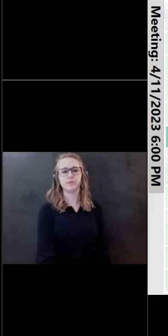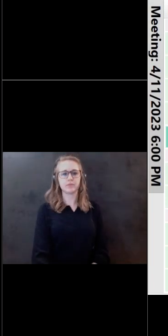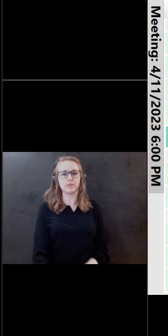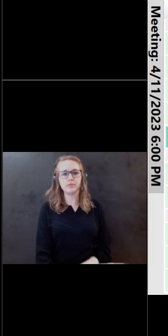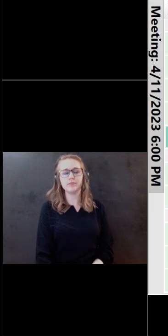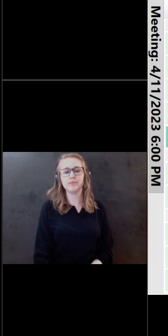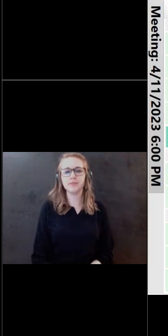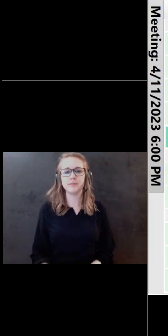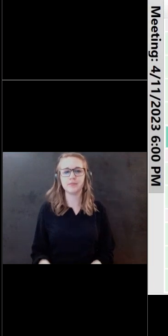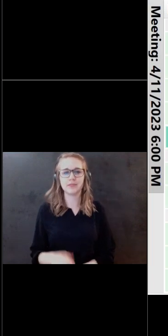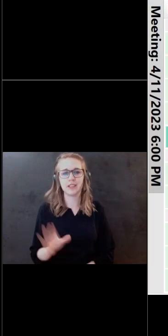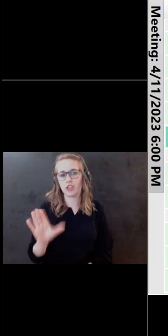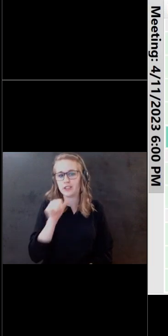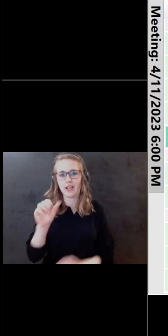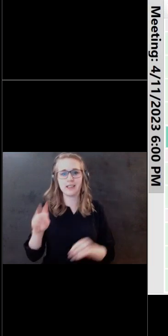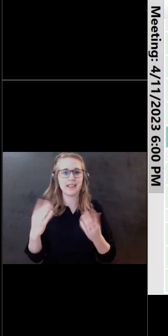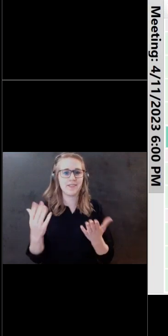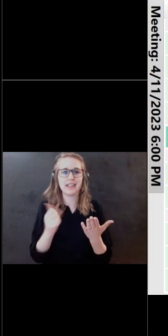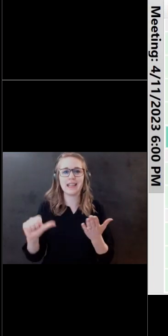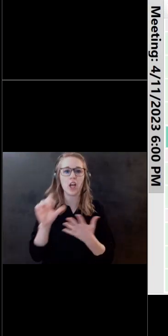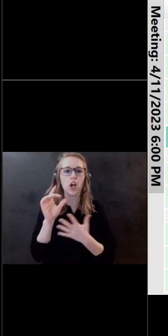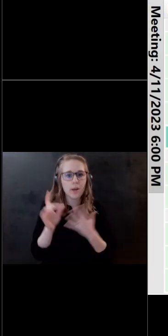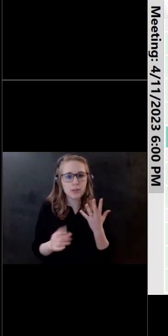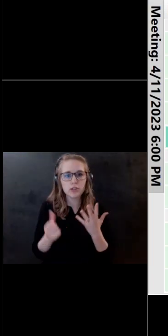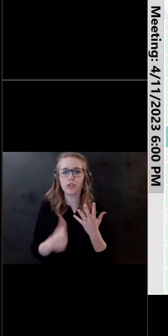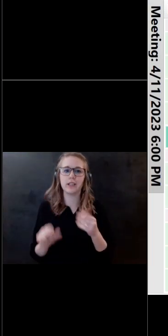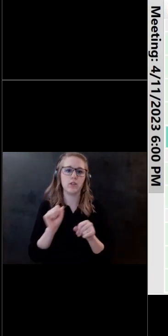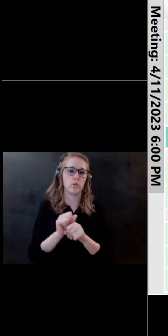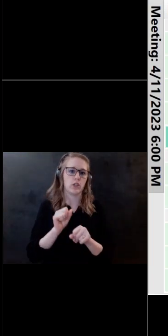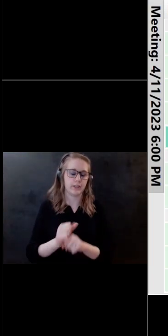and they're not given any options or any work to do. So,